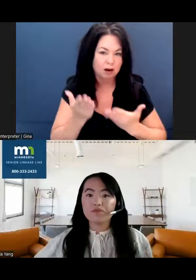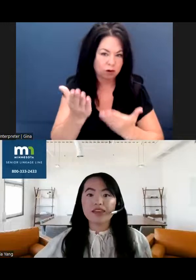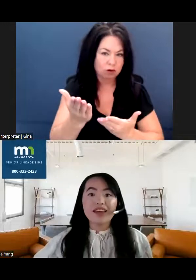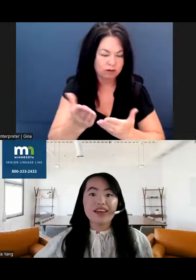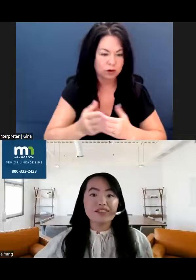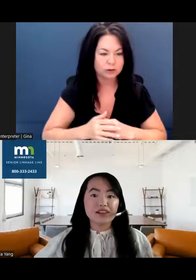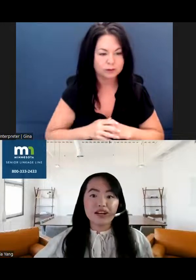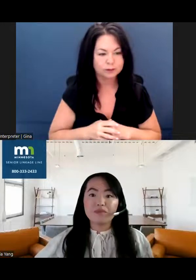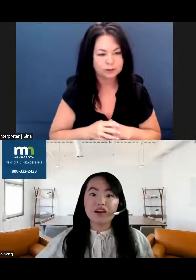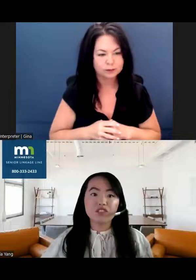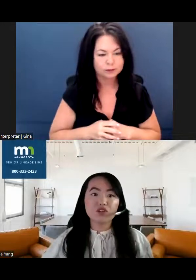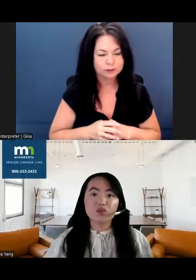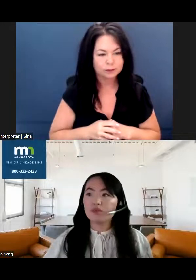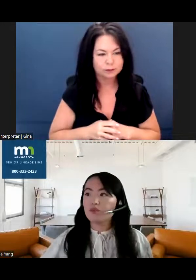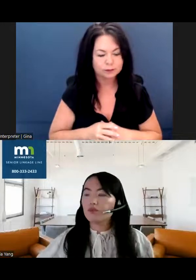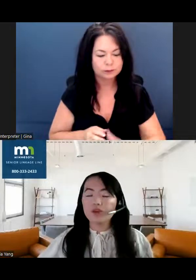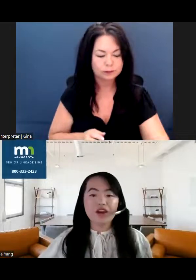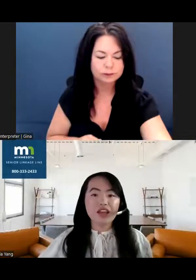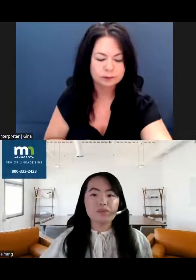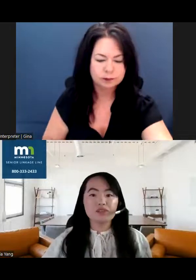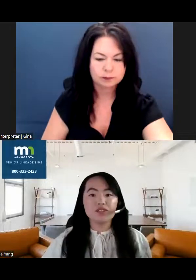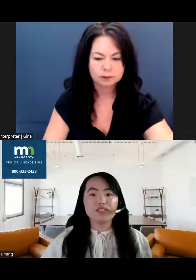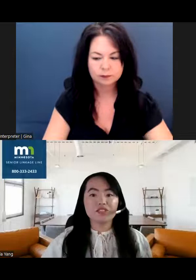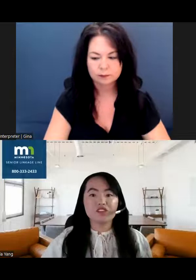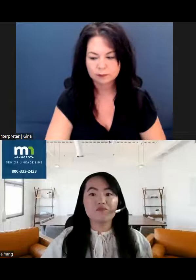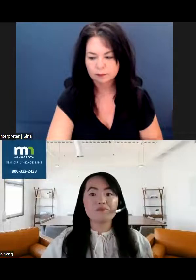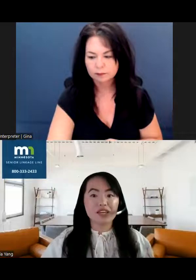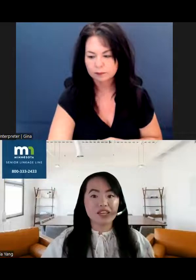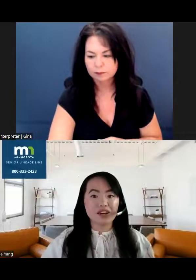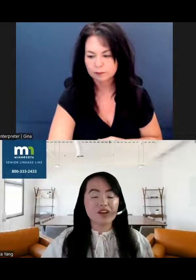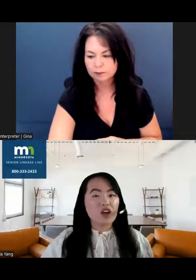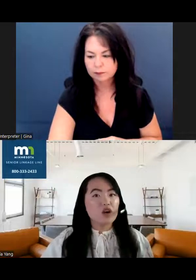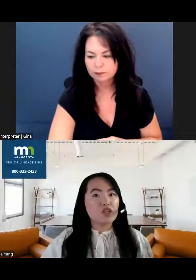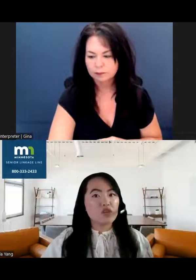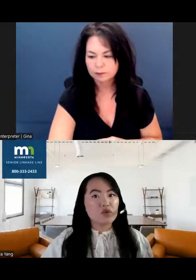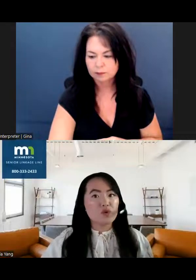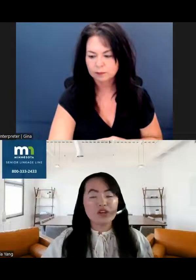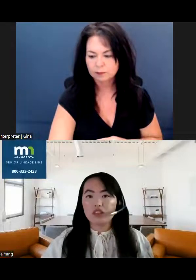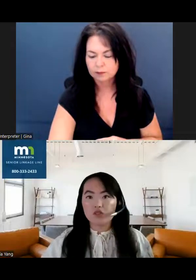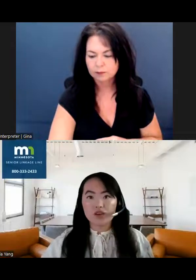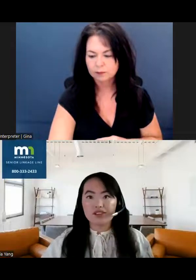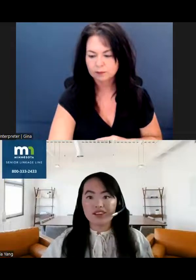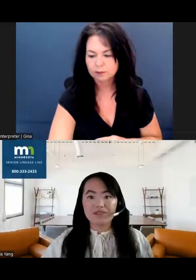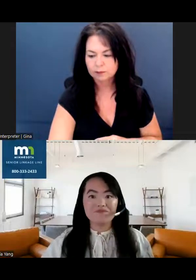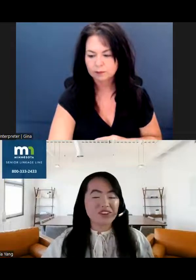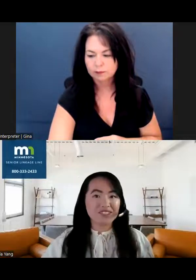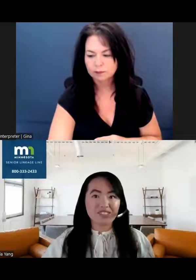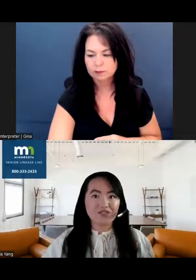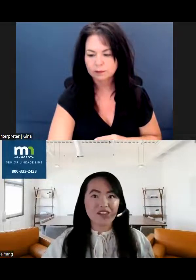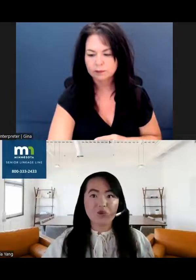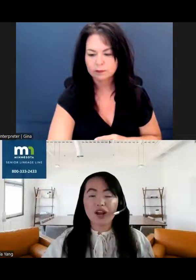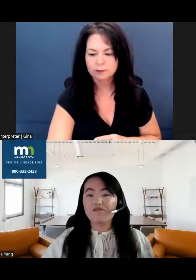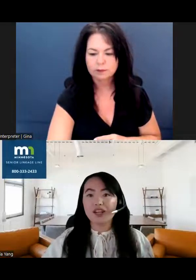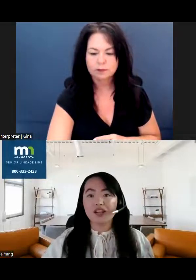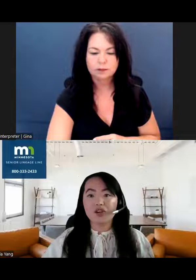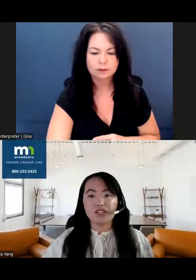Okay, and also we are able to assist with Medicare. When you or your loved one turn